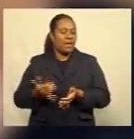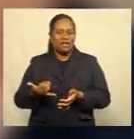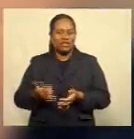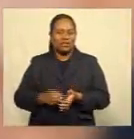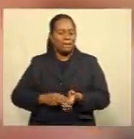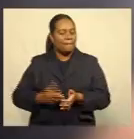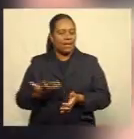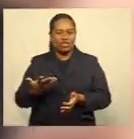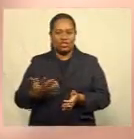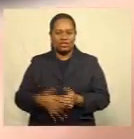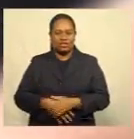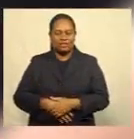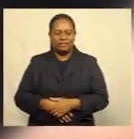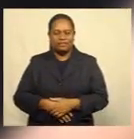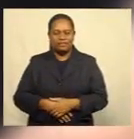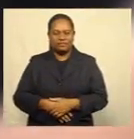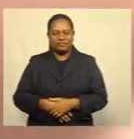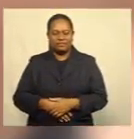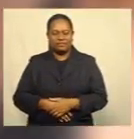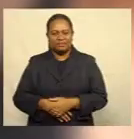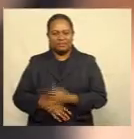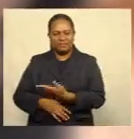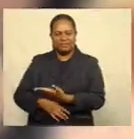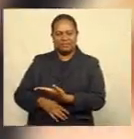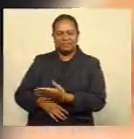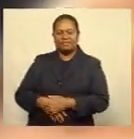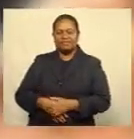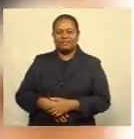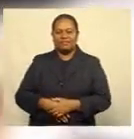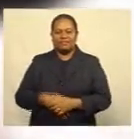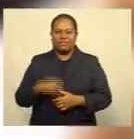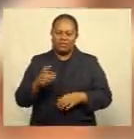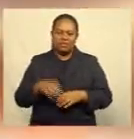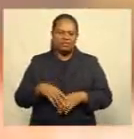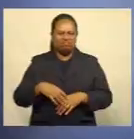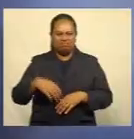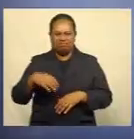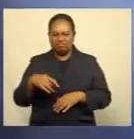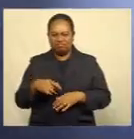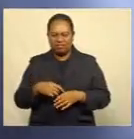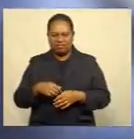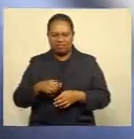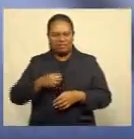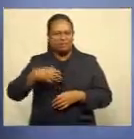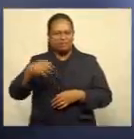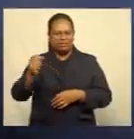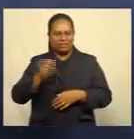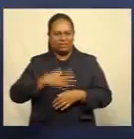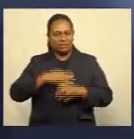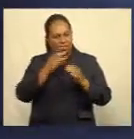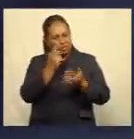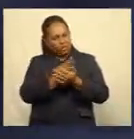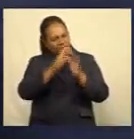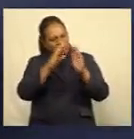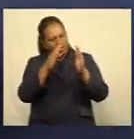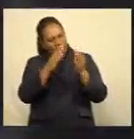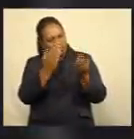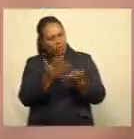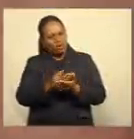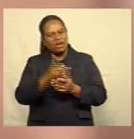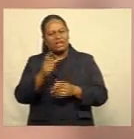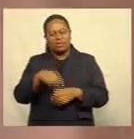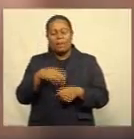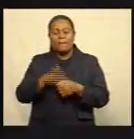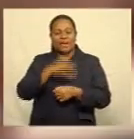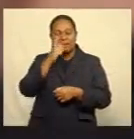was good. It took me away from the real world. If I could just make people forget about their problems